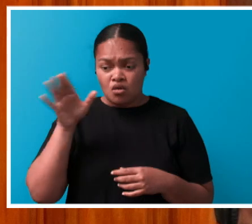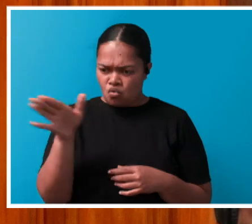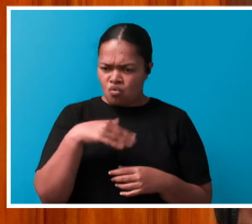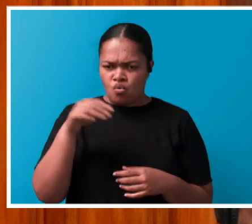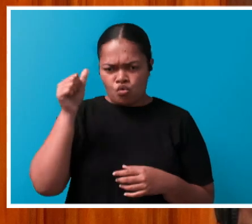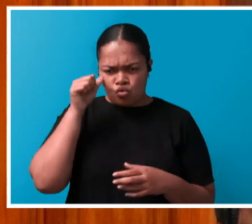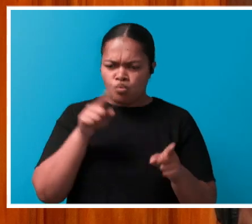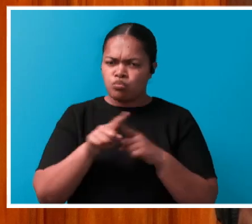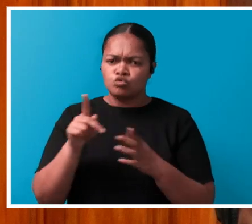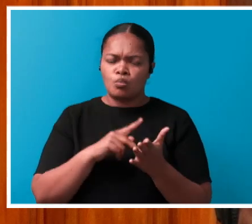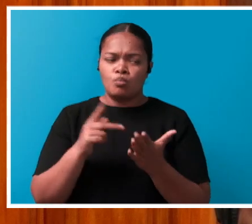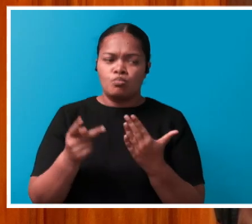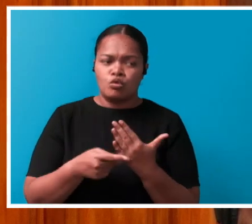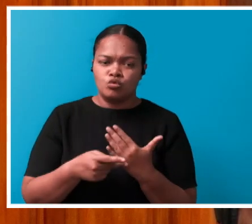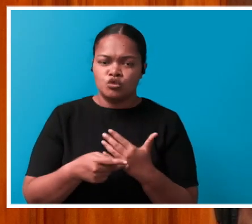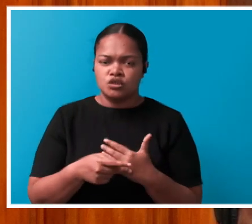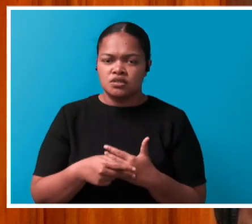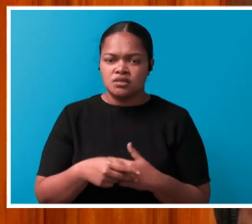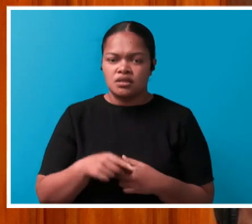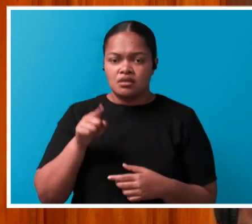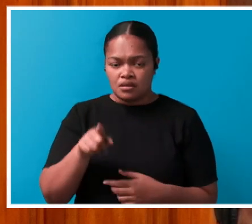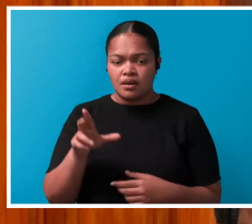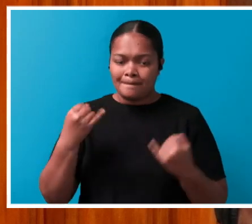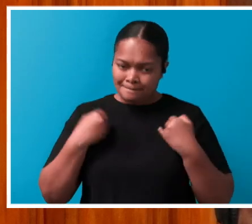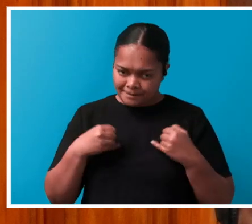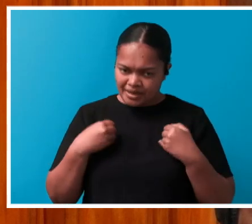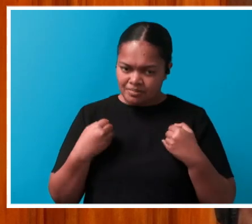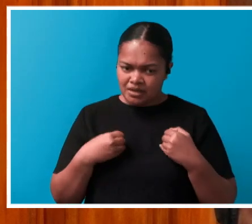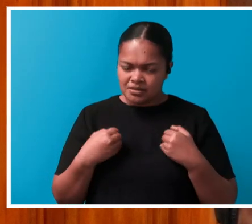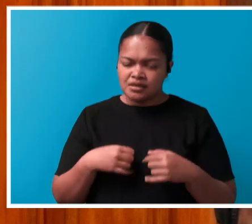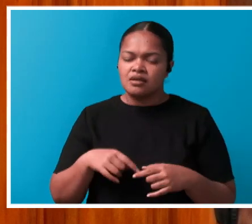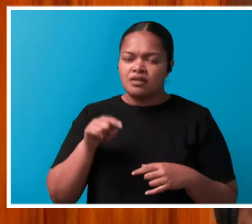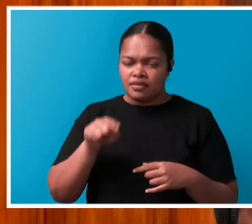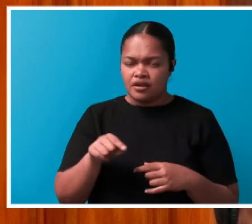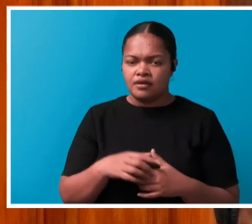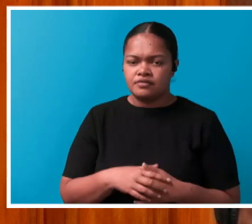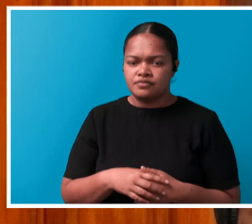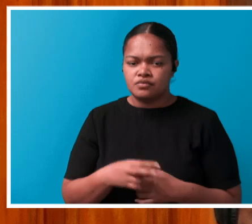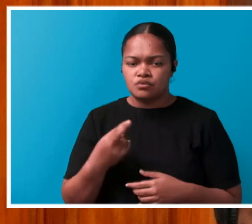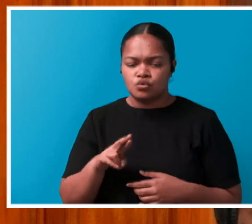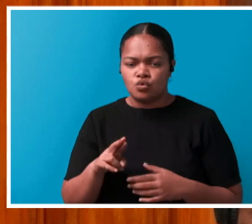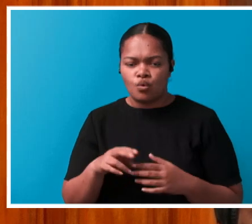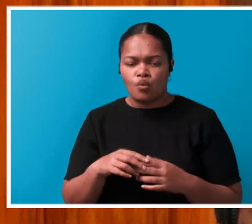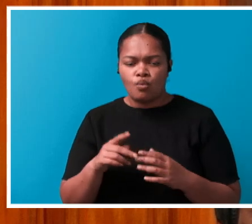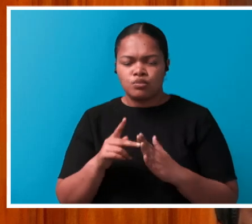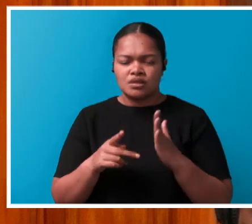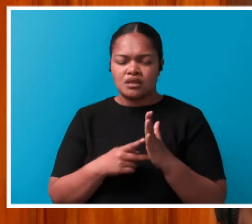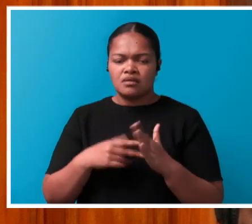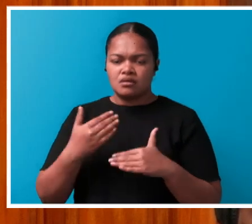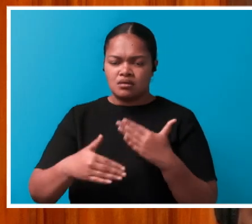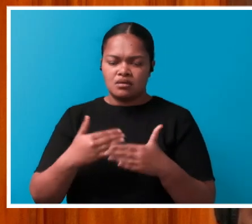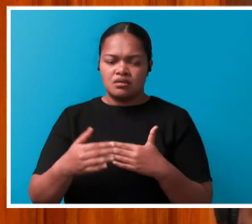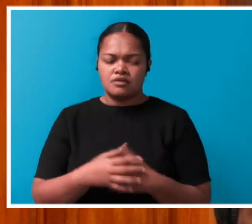the projects that have been implemented are there to gain political mileage without any consideration for